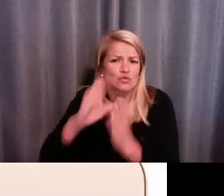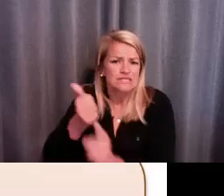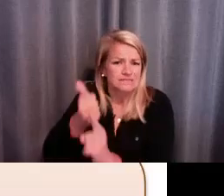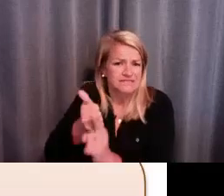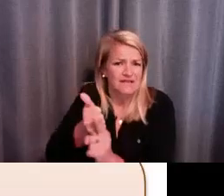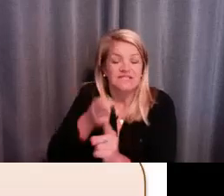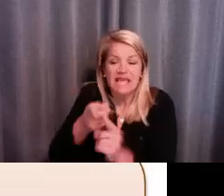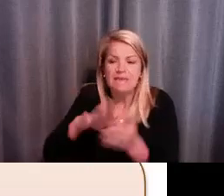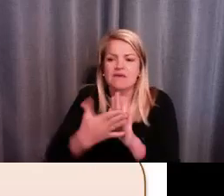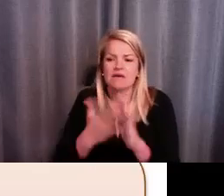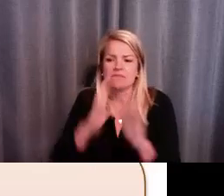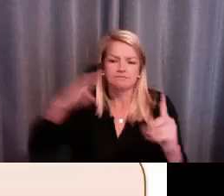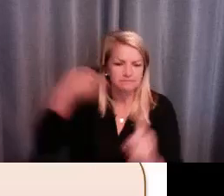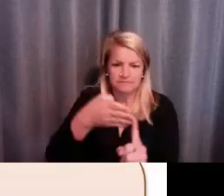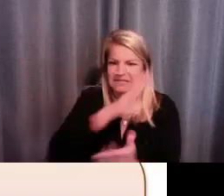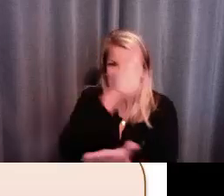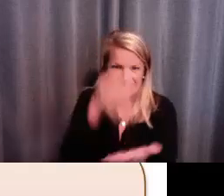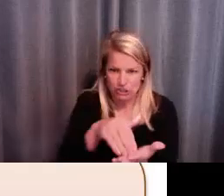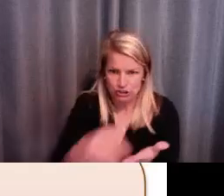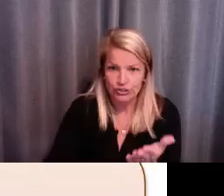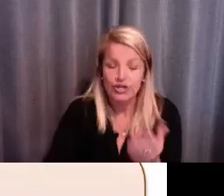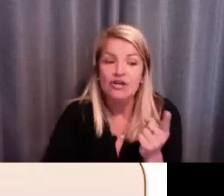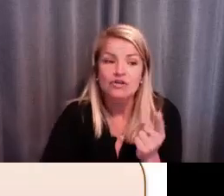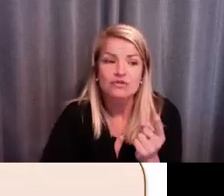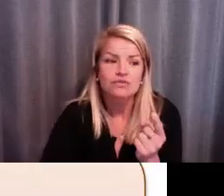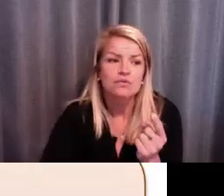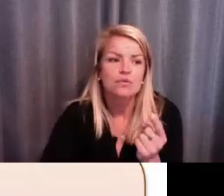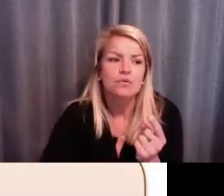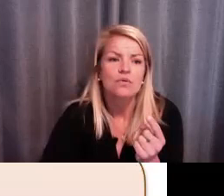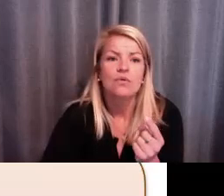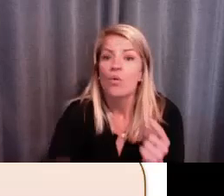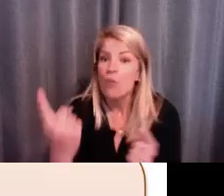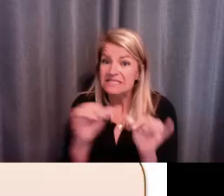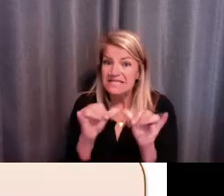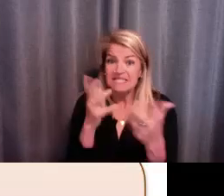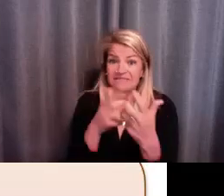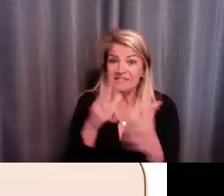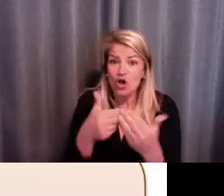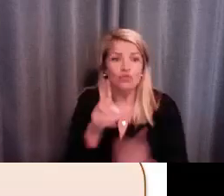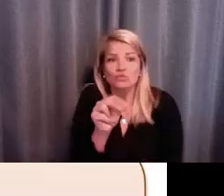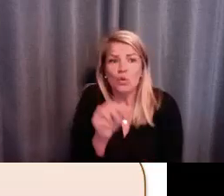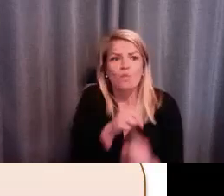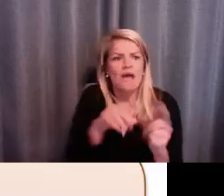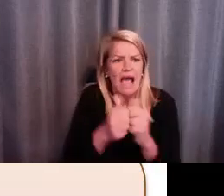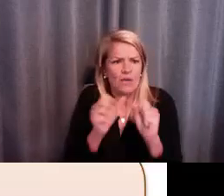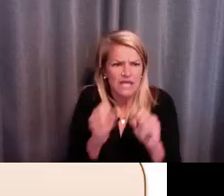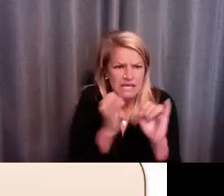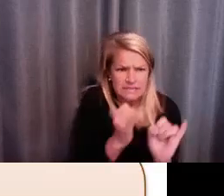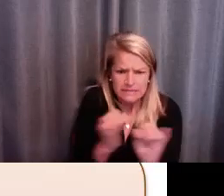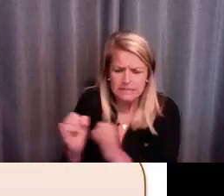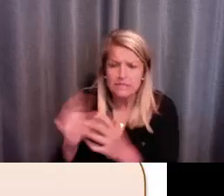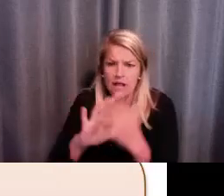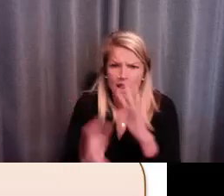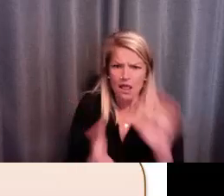at the center. So not just thinking about one size fits all model, but how we can individualize our educational